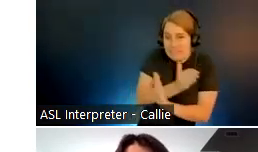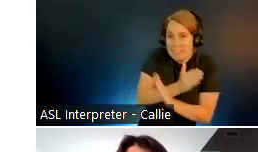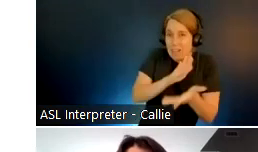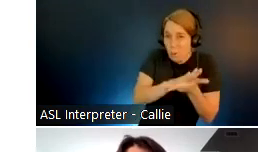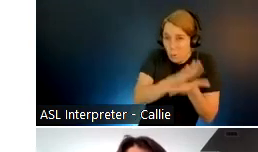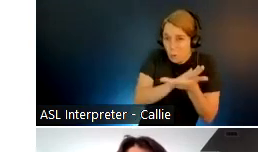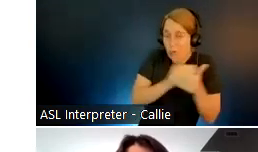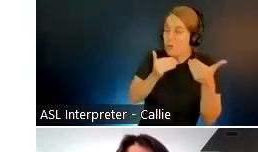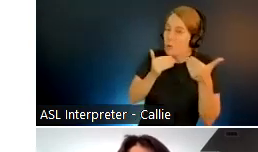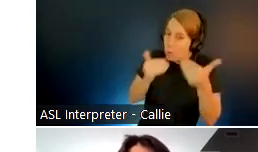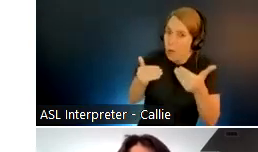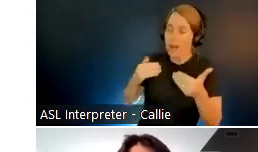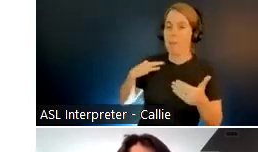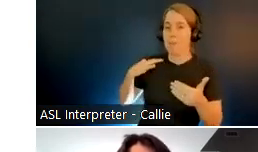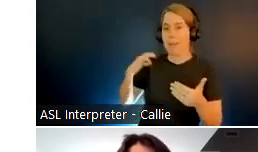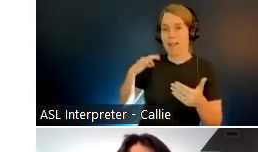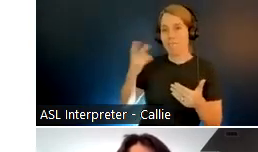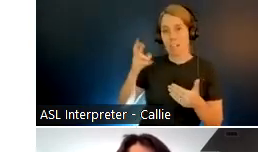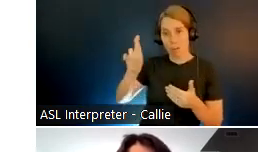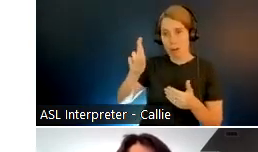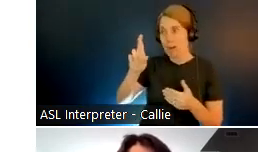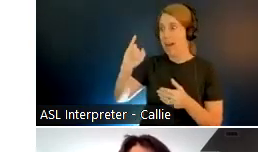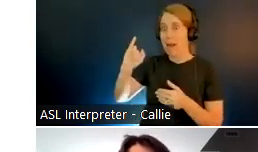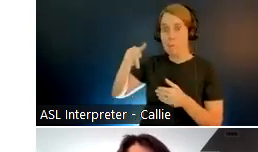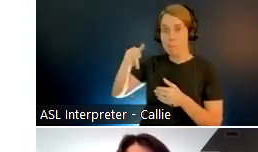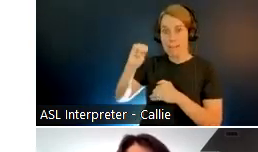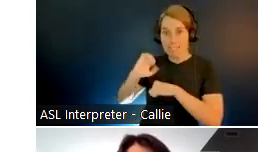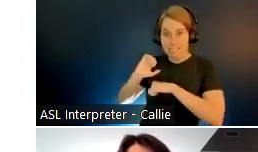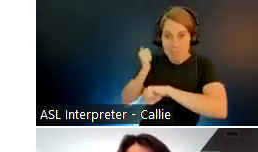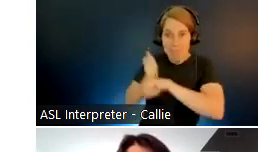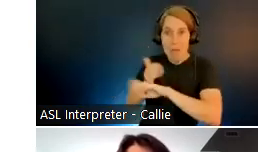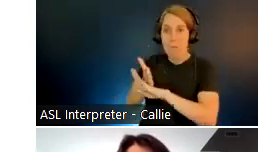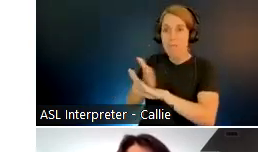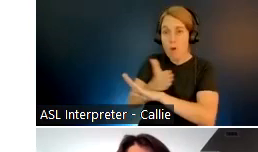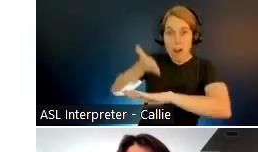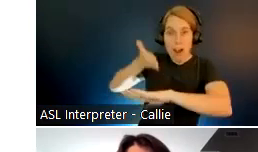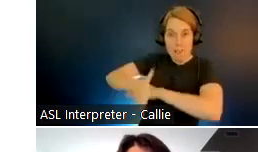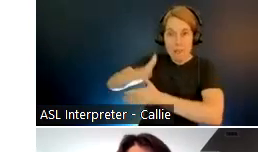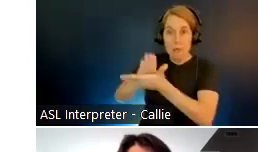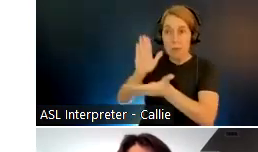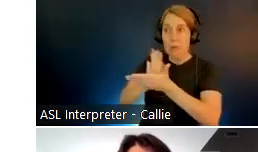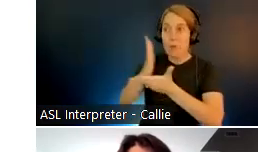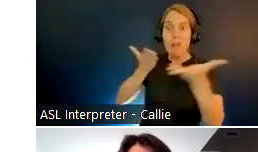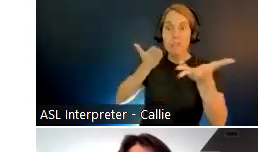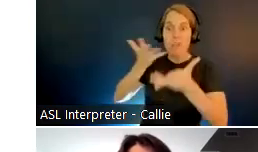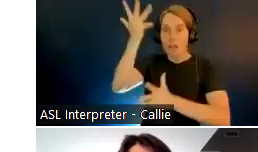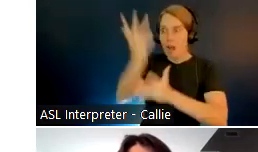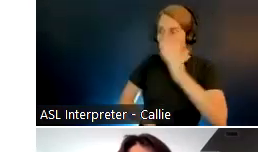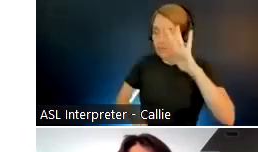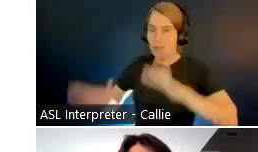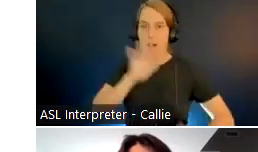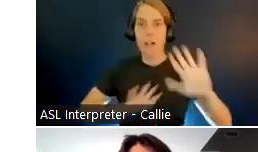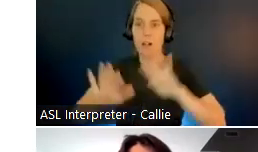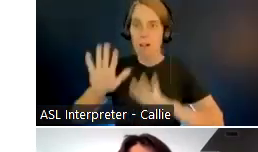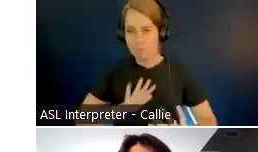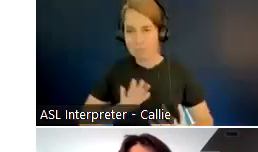place before the student exits school, so you don't have that drop off in services. Next slide, please.